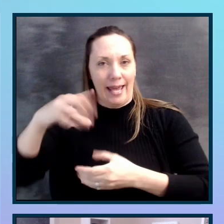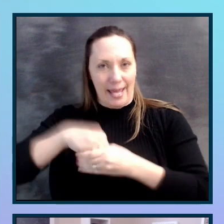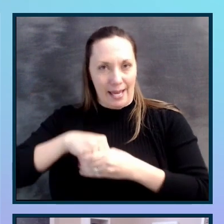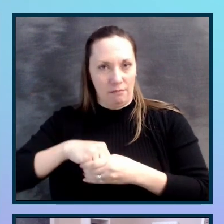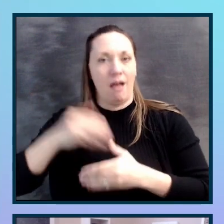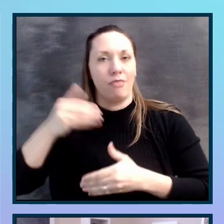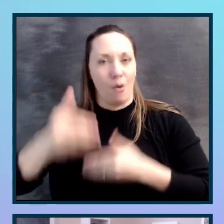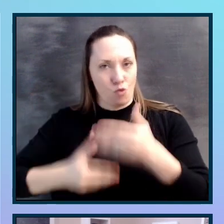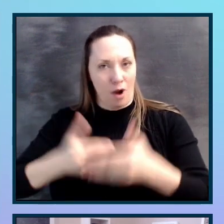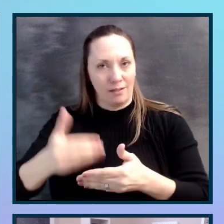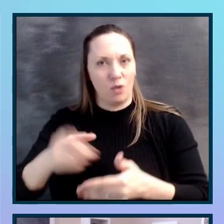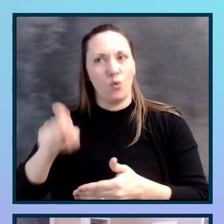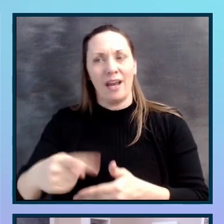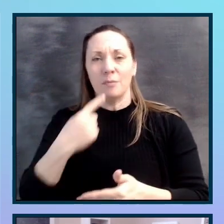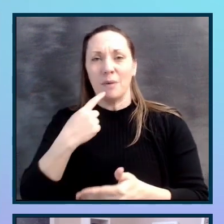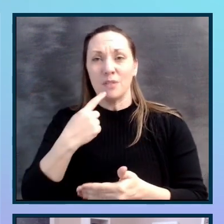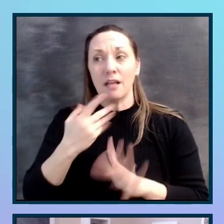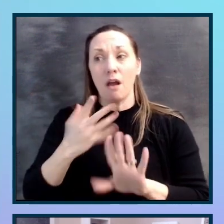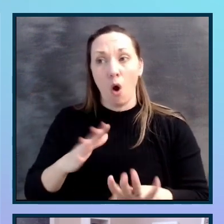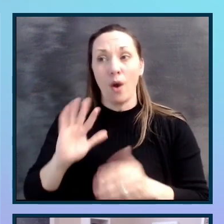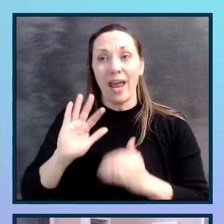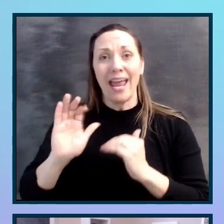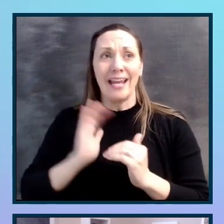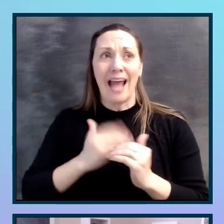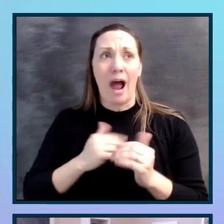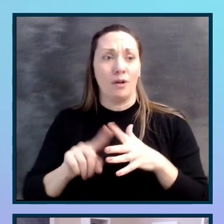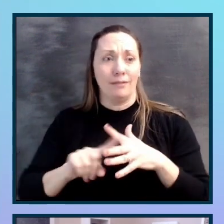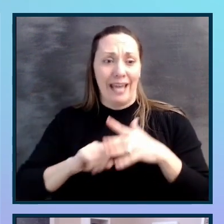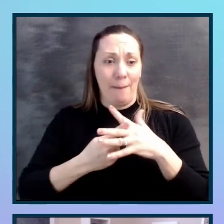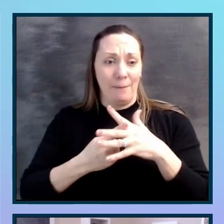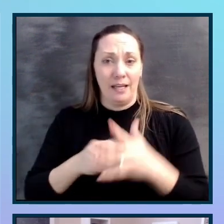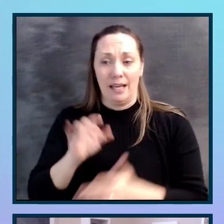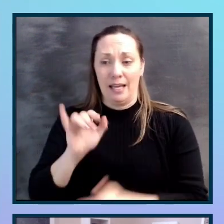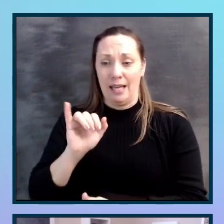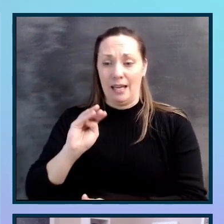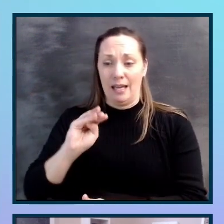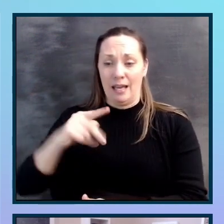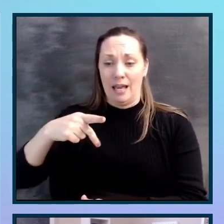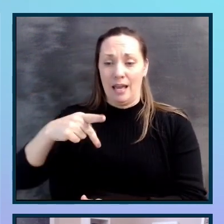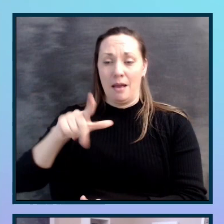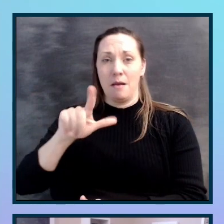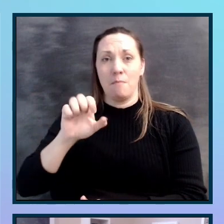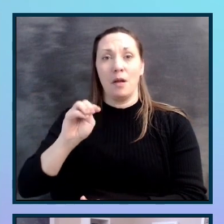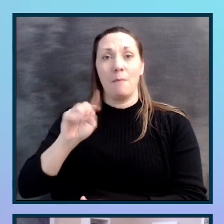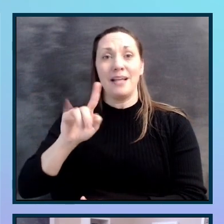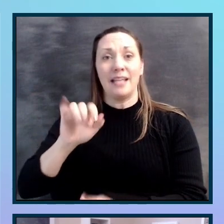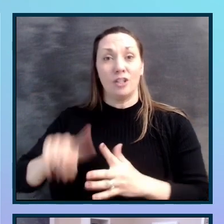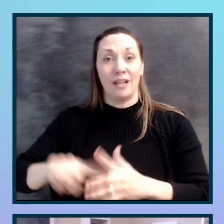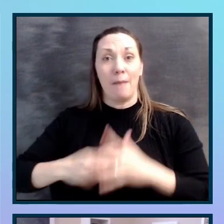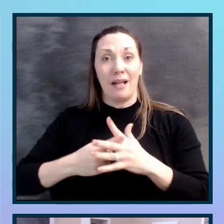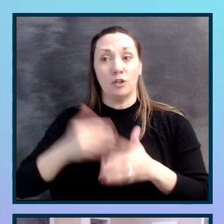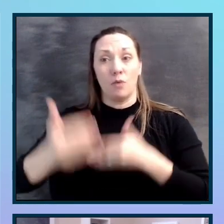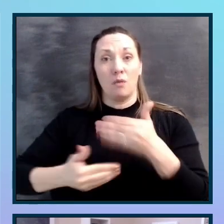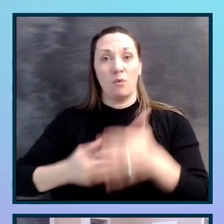say in our procurement process, in our implementation process, hey, this AI